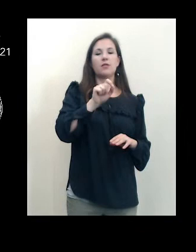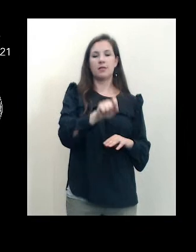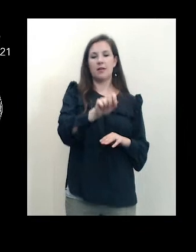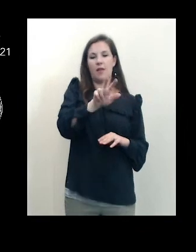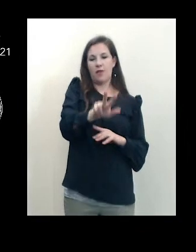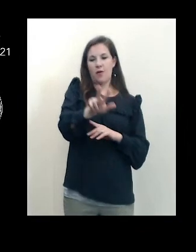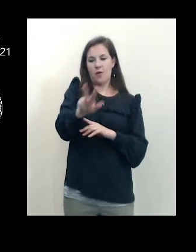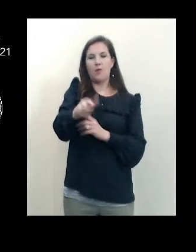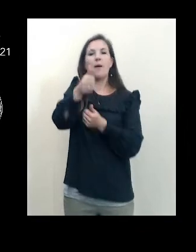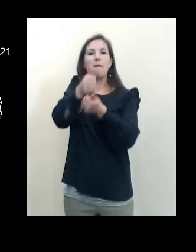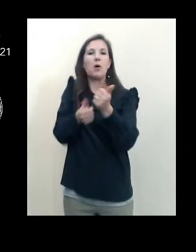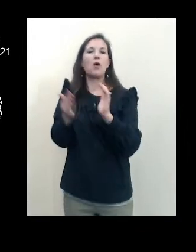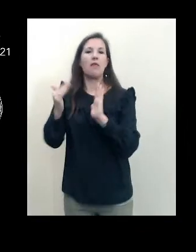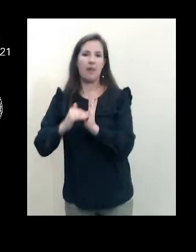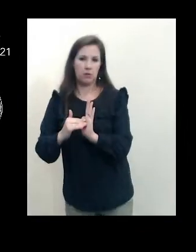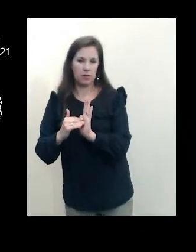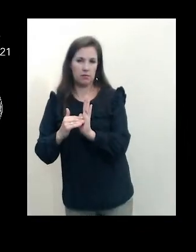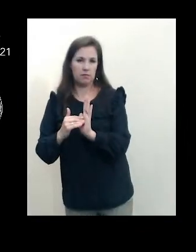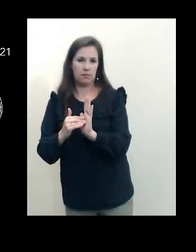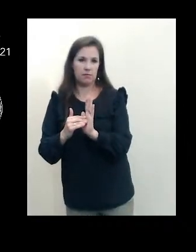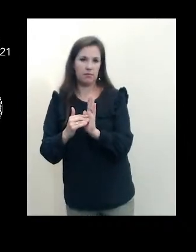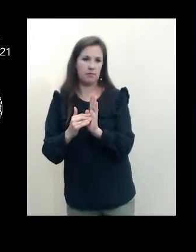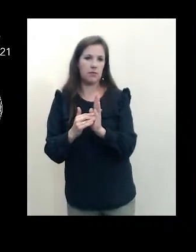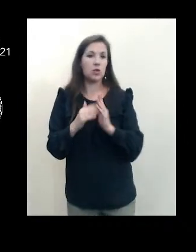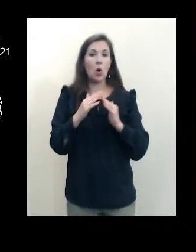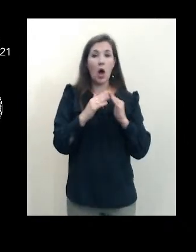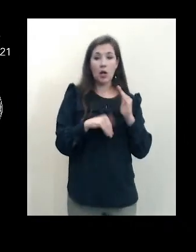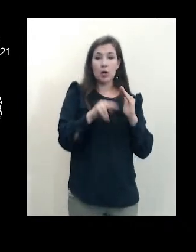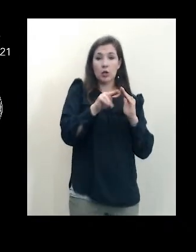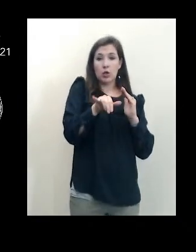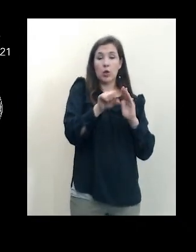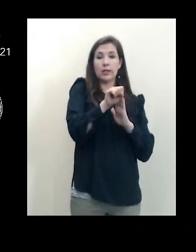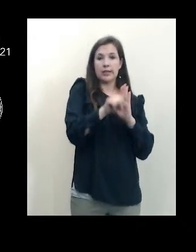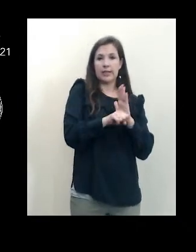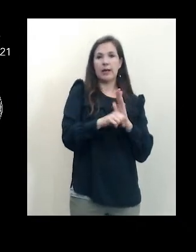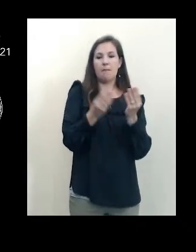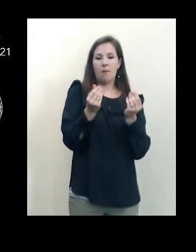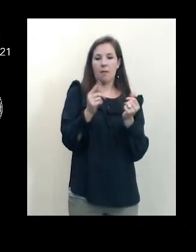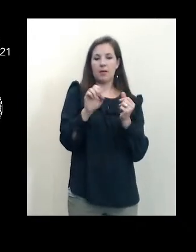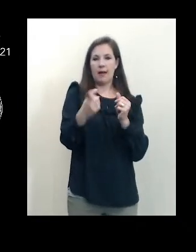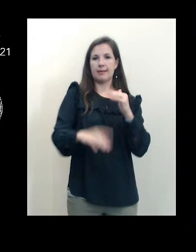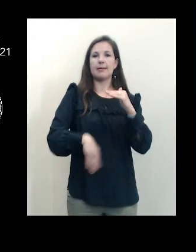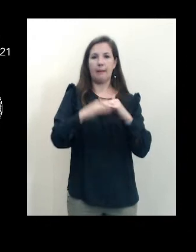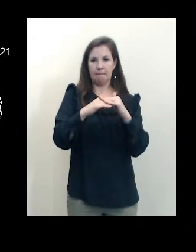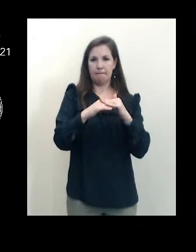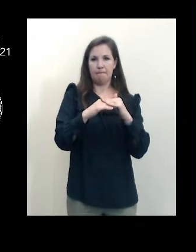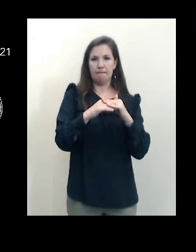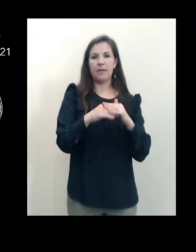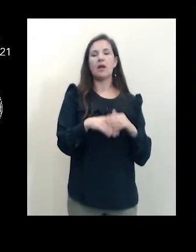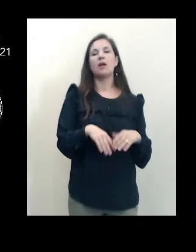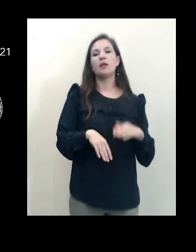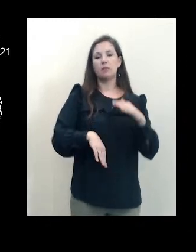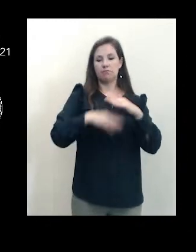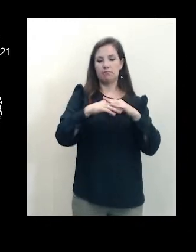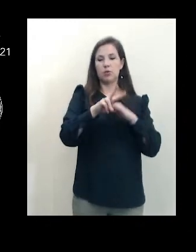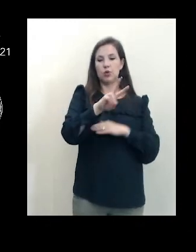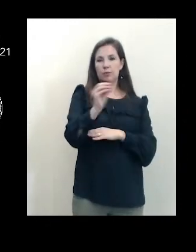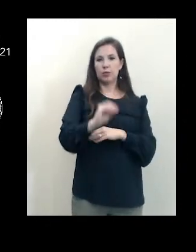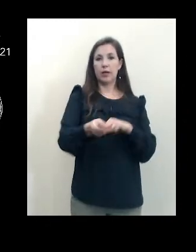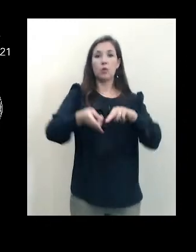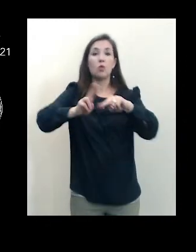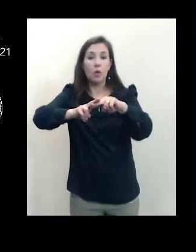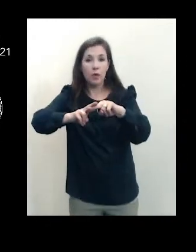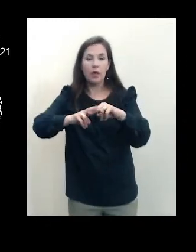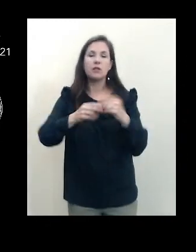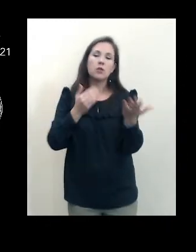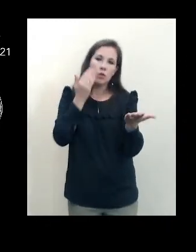$4.33 per thousand. Stays underneath the New York State property tax cap number. Tax cap was 2% growth, which of course we